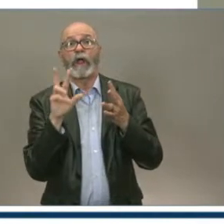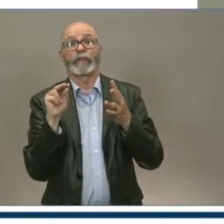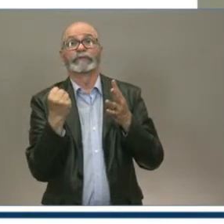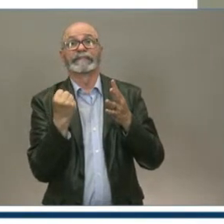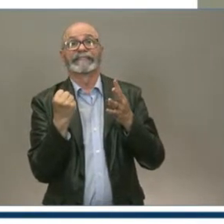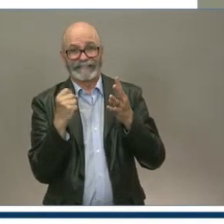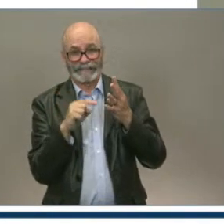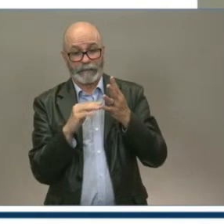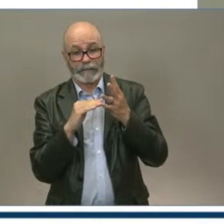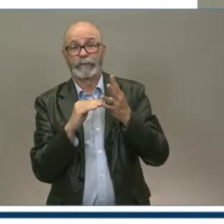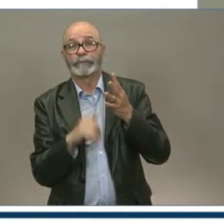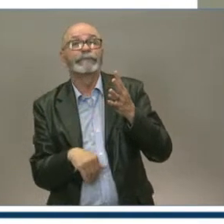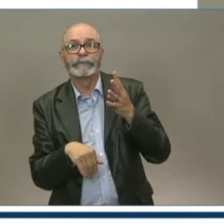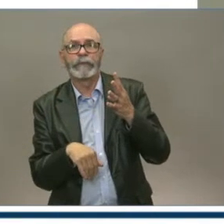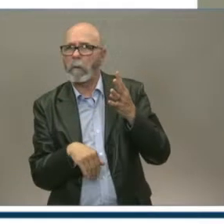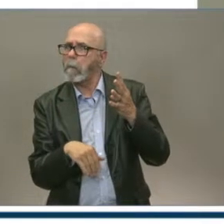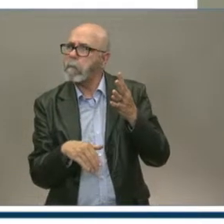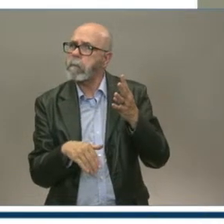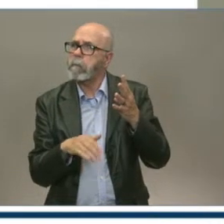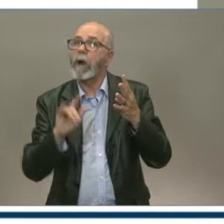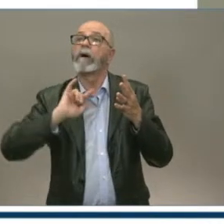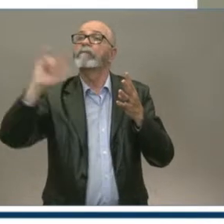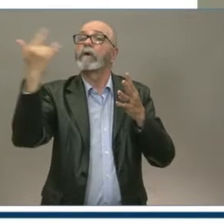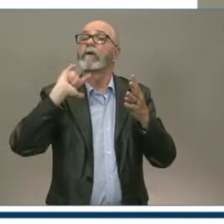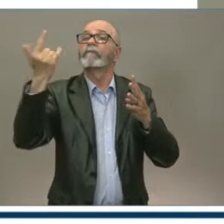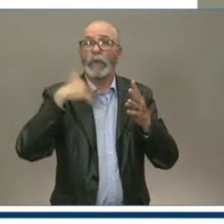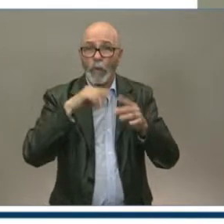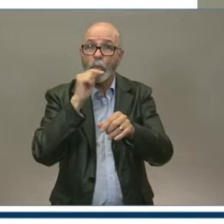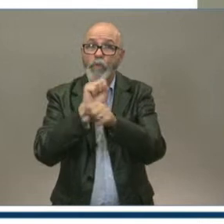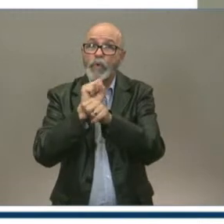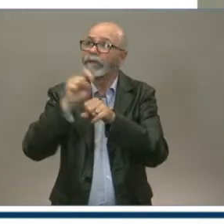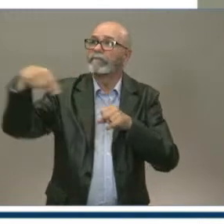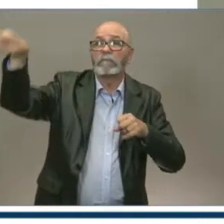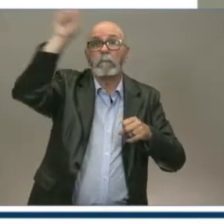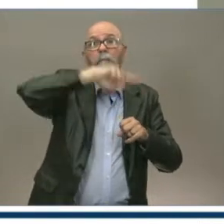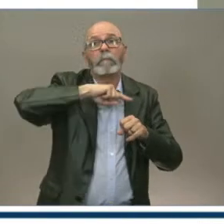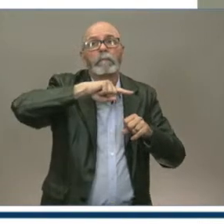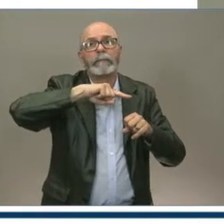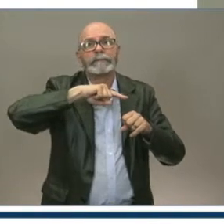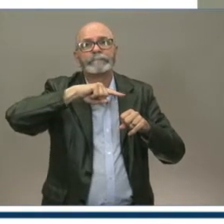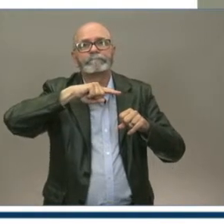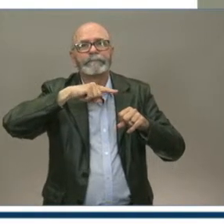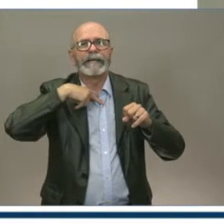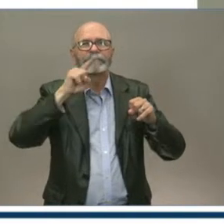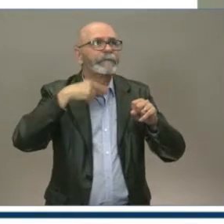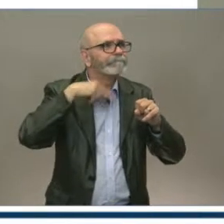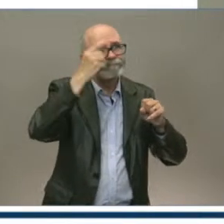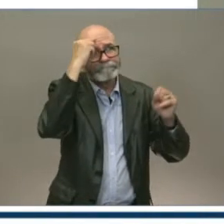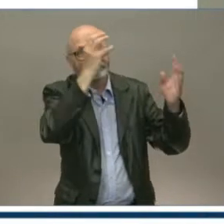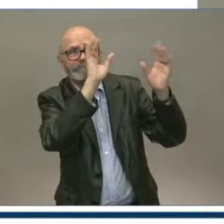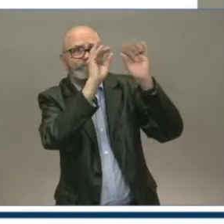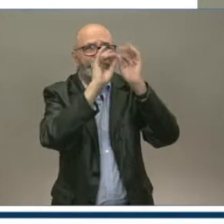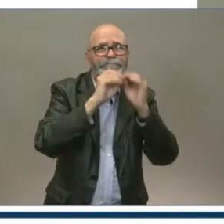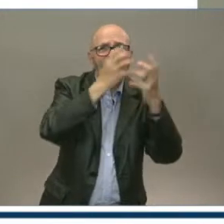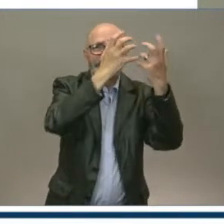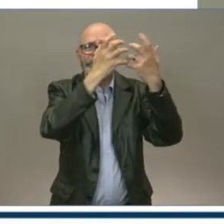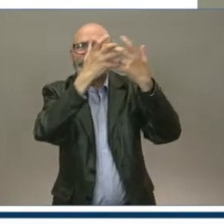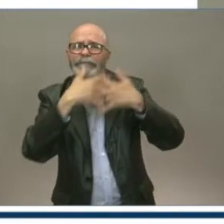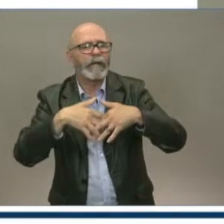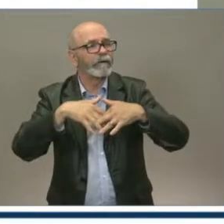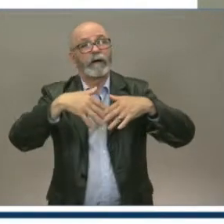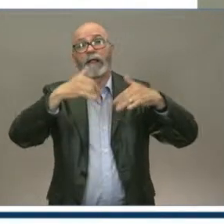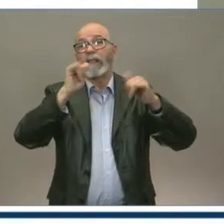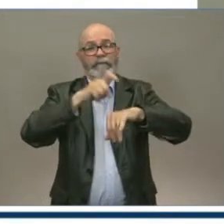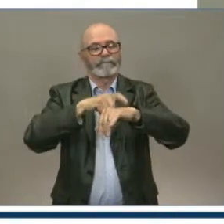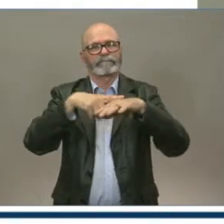for rotational workers would actually, by the time we got that up and going, the vast majority of them are going to be eligible through their age group anyway. So it's much more efficient